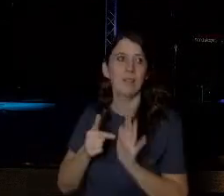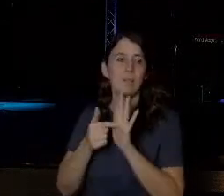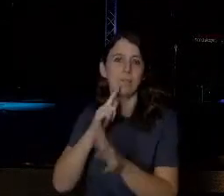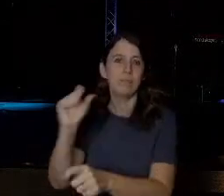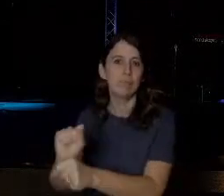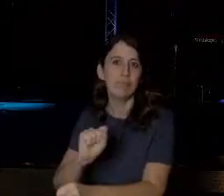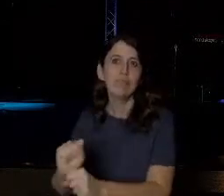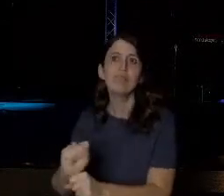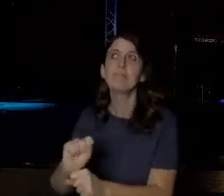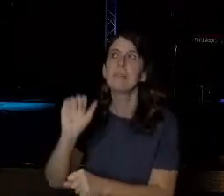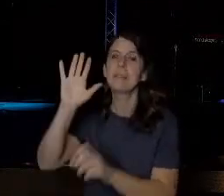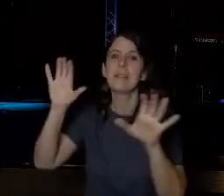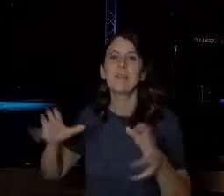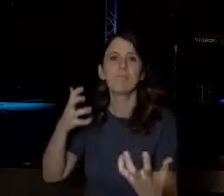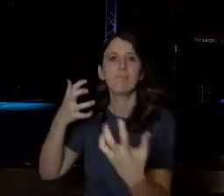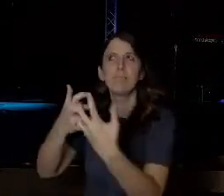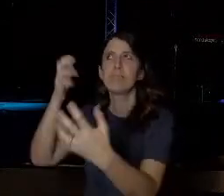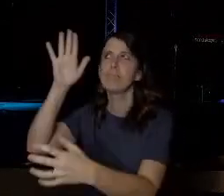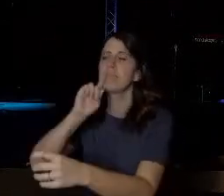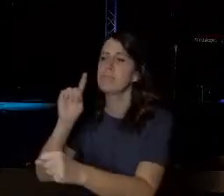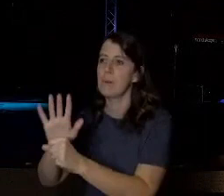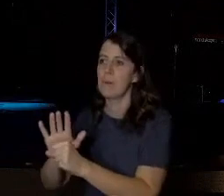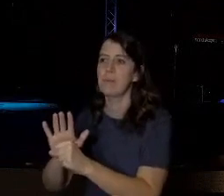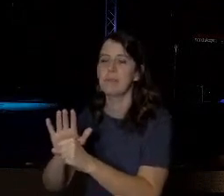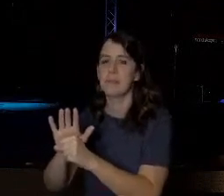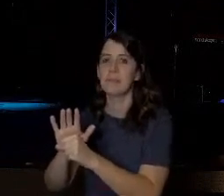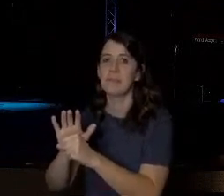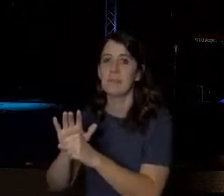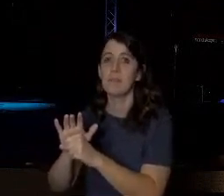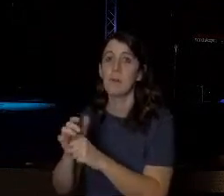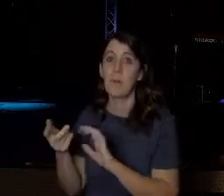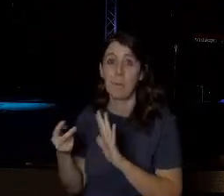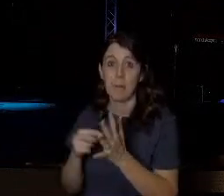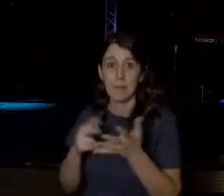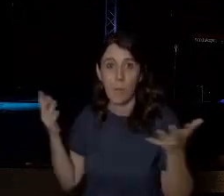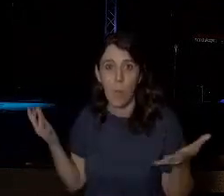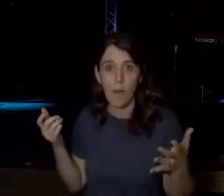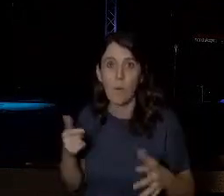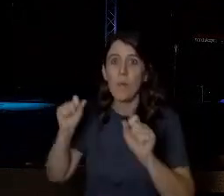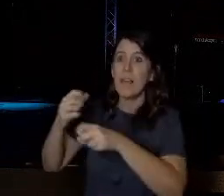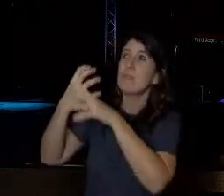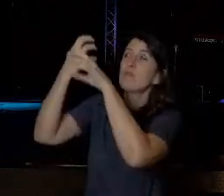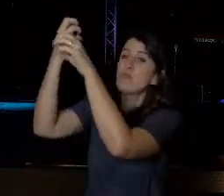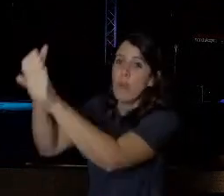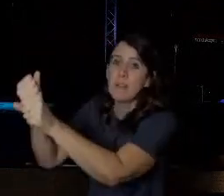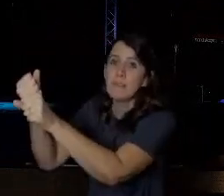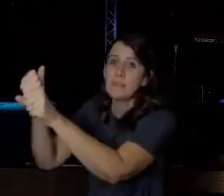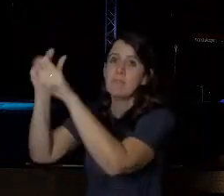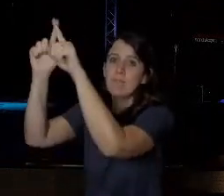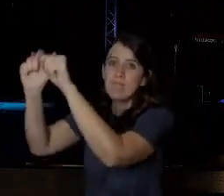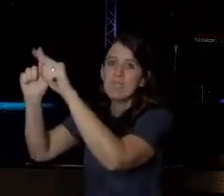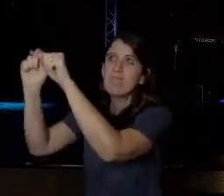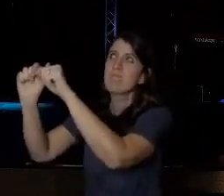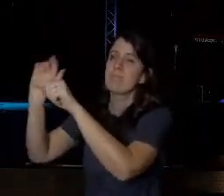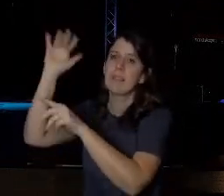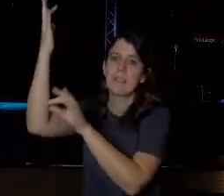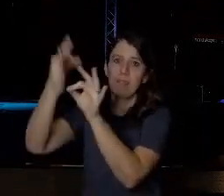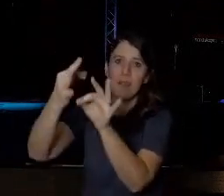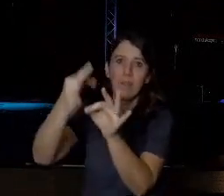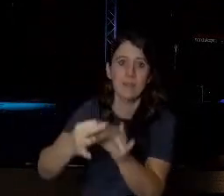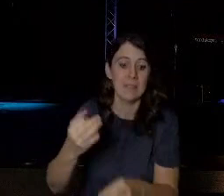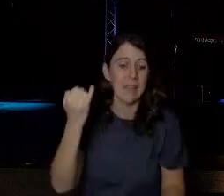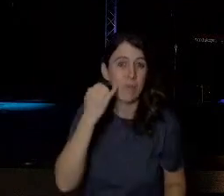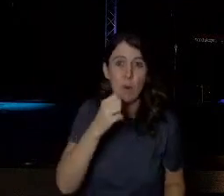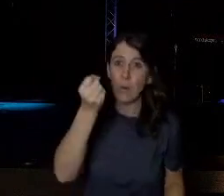will do. And because of that, we can trust in his faithfulness. We can trust him even when it doesn't make sense to us, even when it's uncomfortable, even